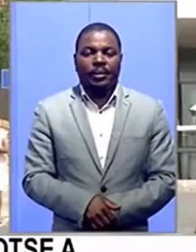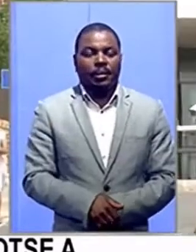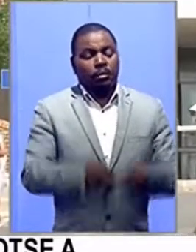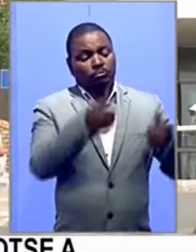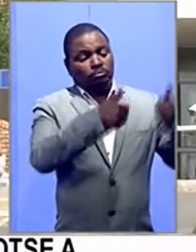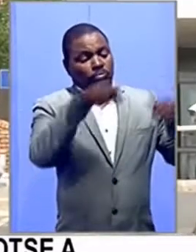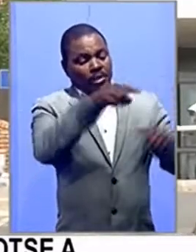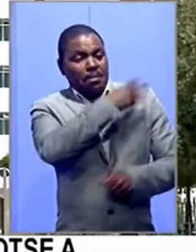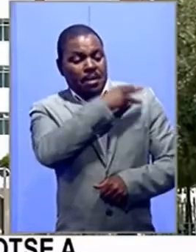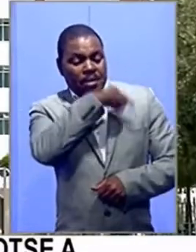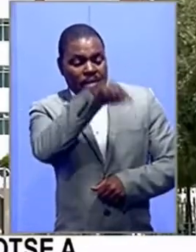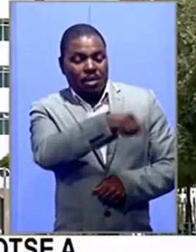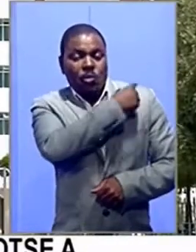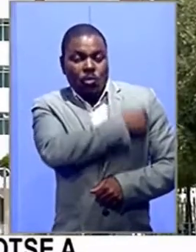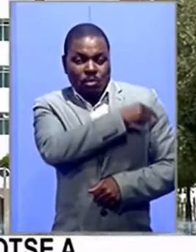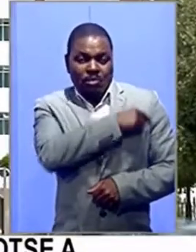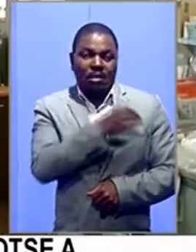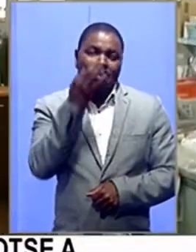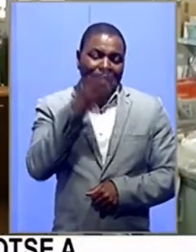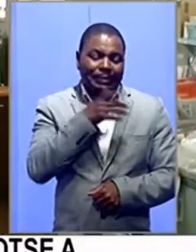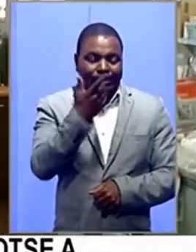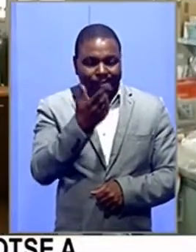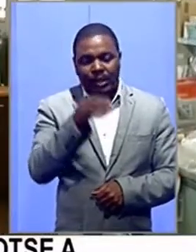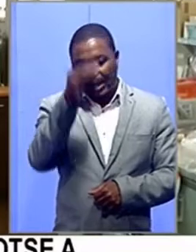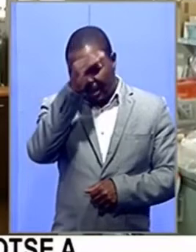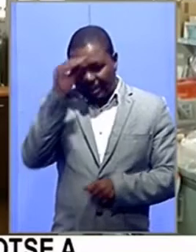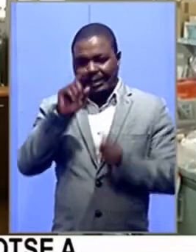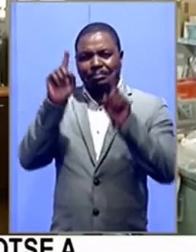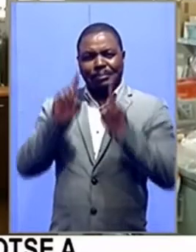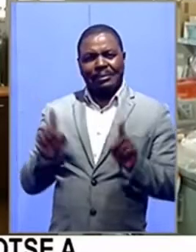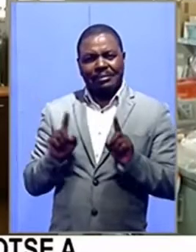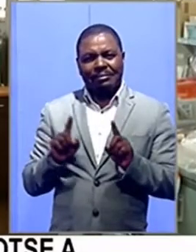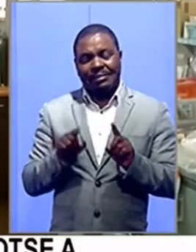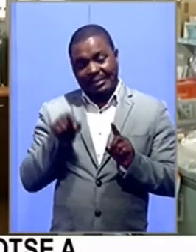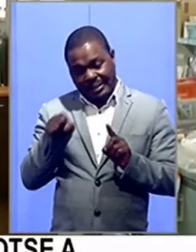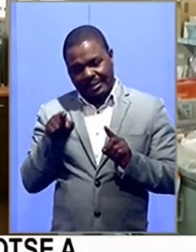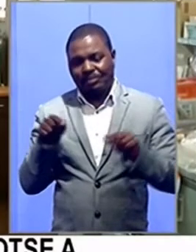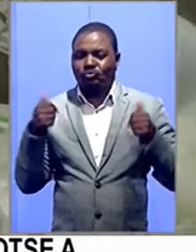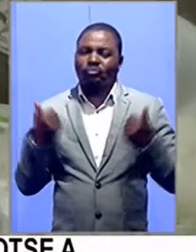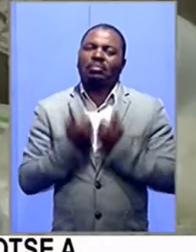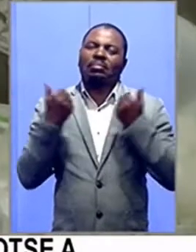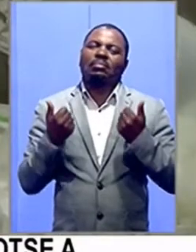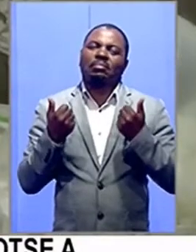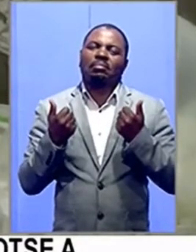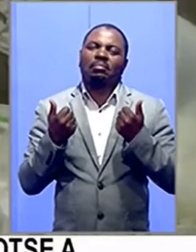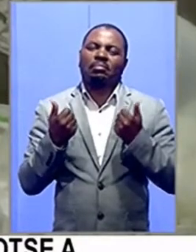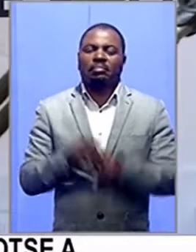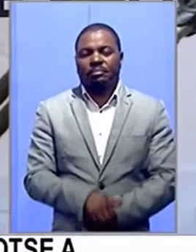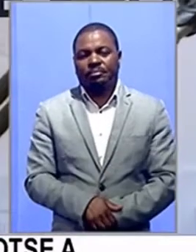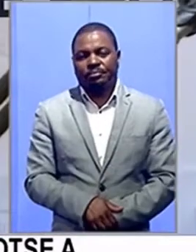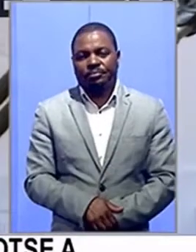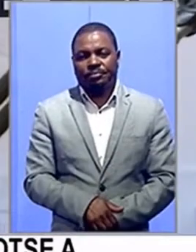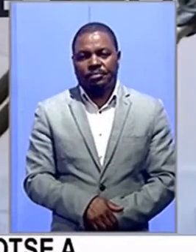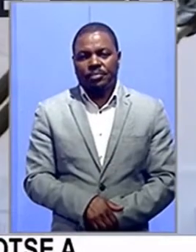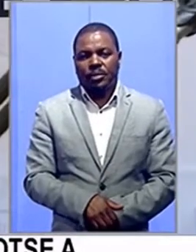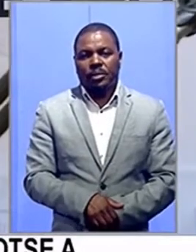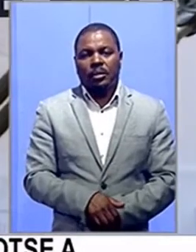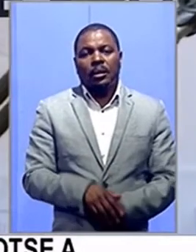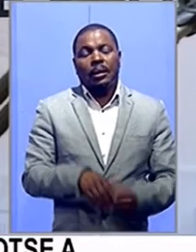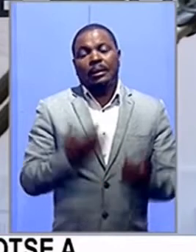setlhoeng sepetleleng sena ba re tlhokeho ya dingaka tse ikgethang ke e nngwe ya diphephetso tseo ba tobaneng le tsona. Recruitment